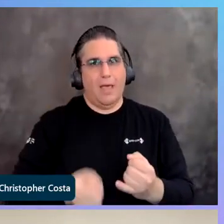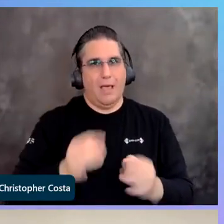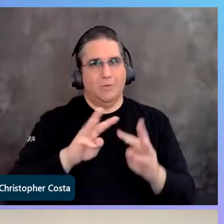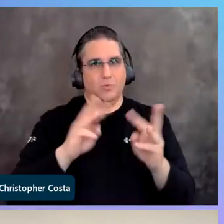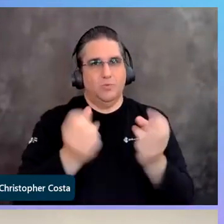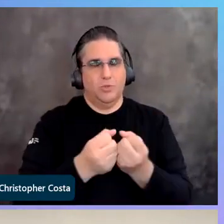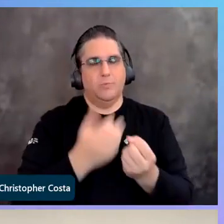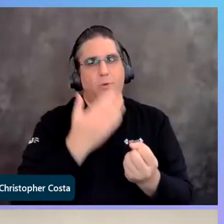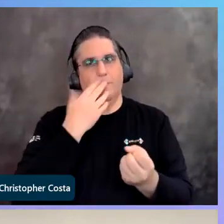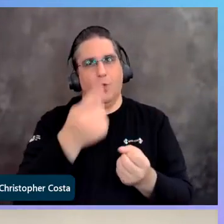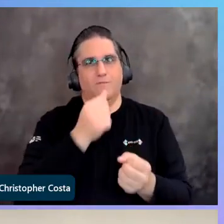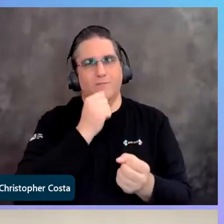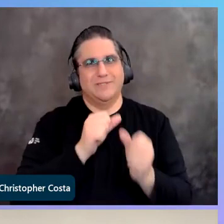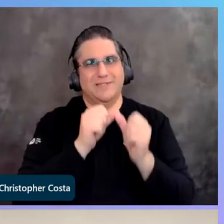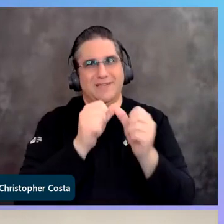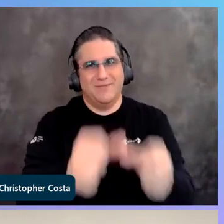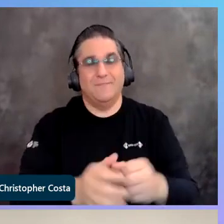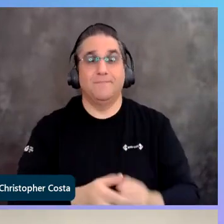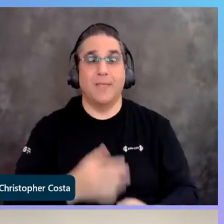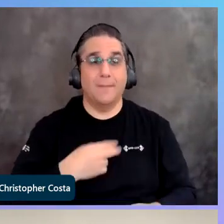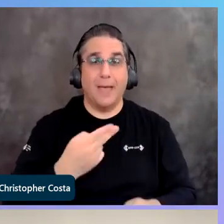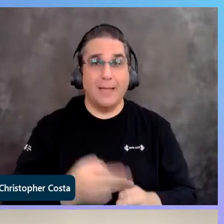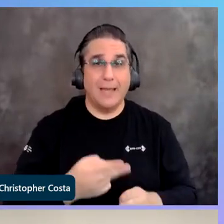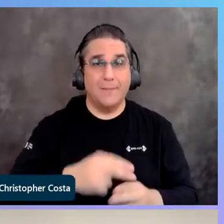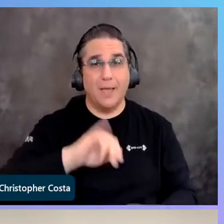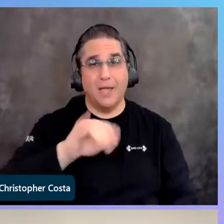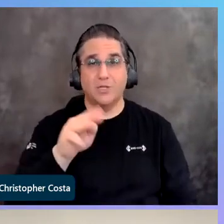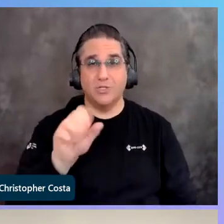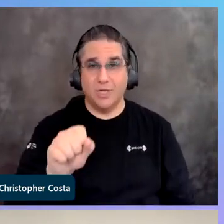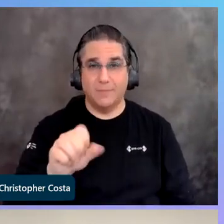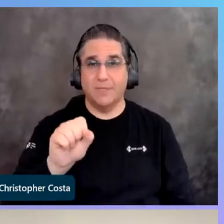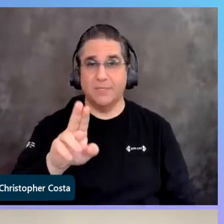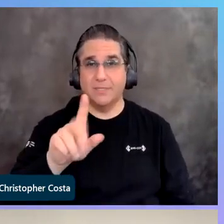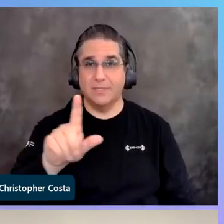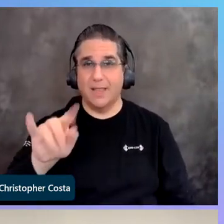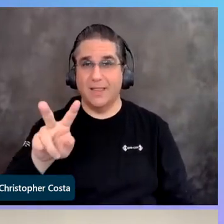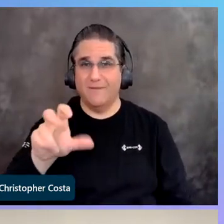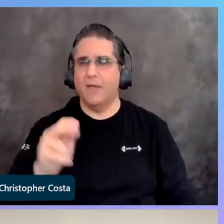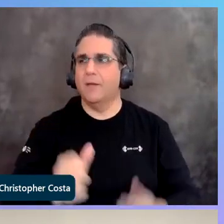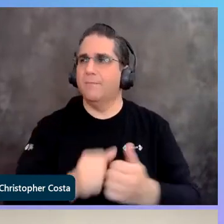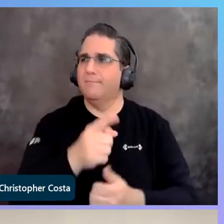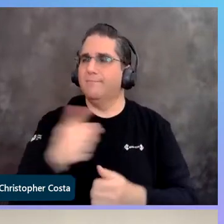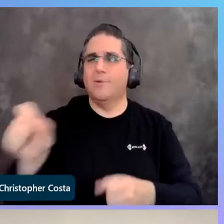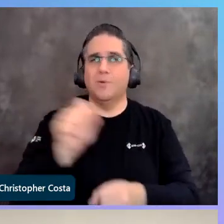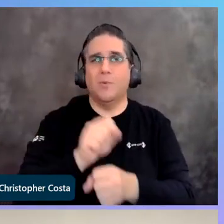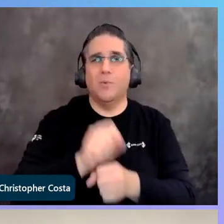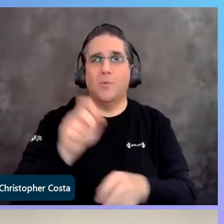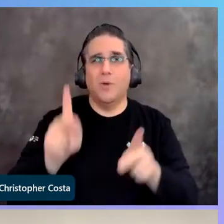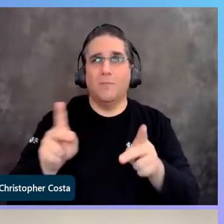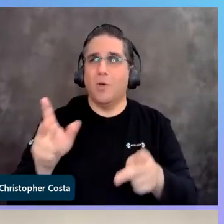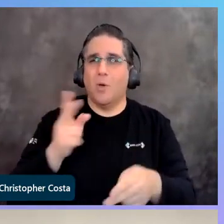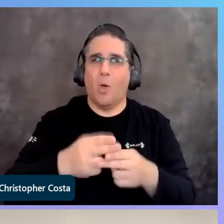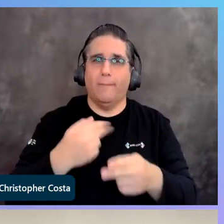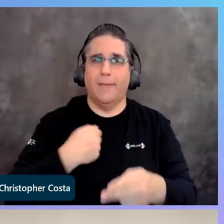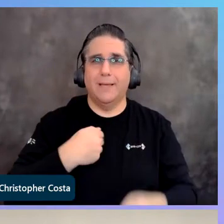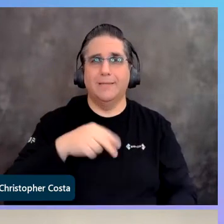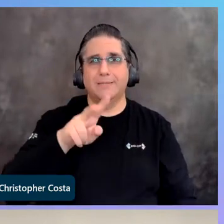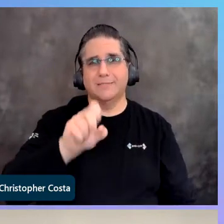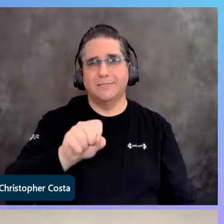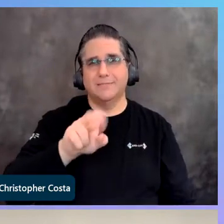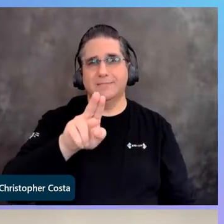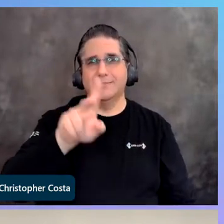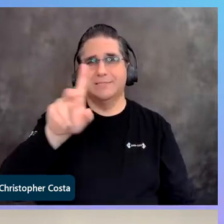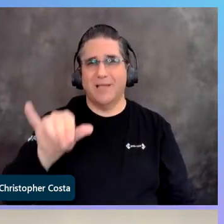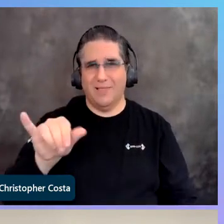around. My name is James Sullivan, but in the work world, I actually go by Sully. I'd like to start off this talk the same way I start off any first